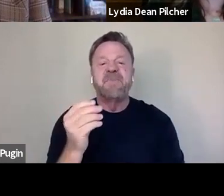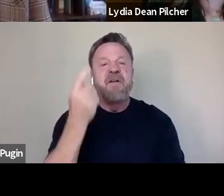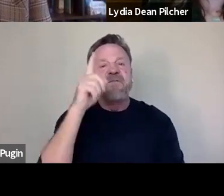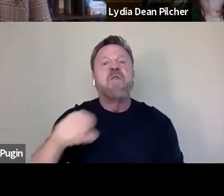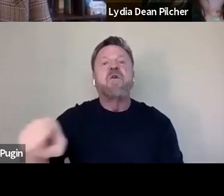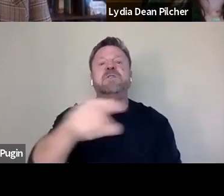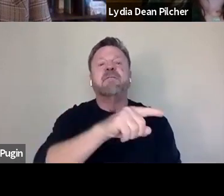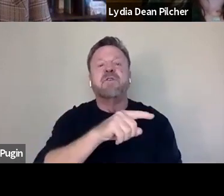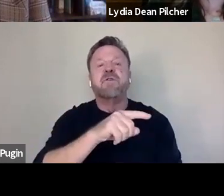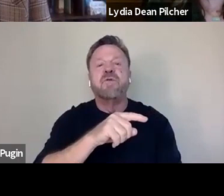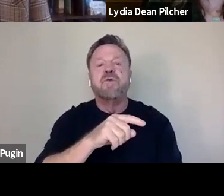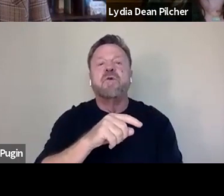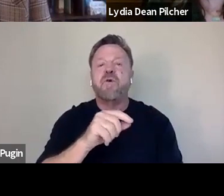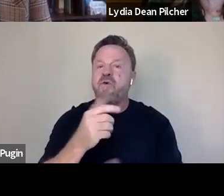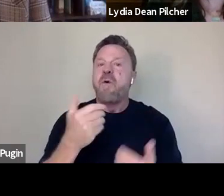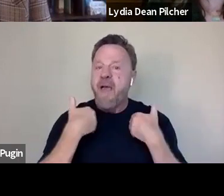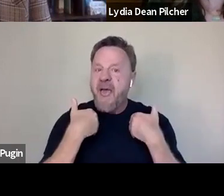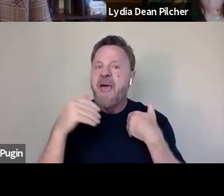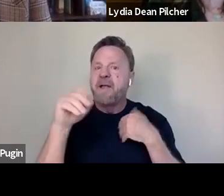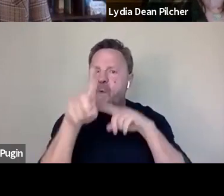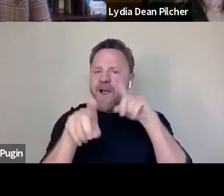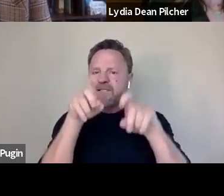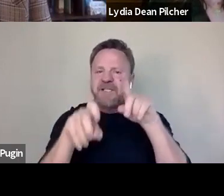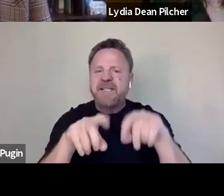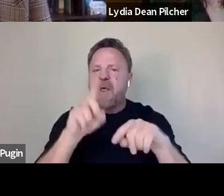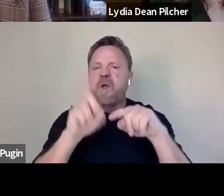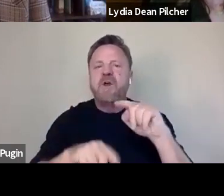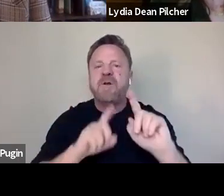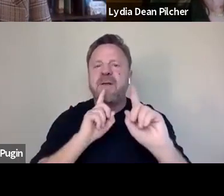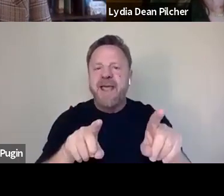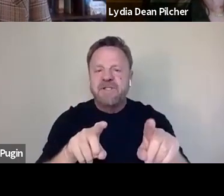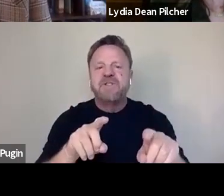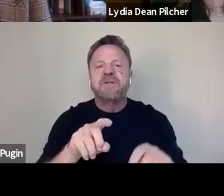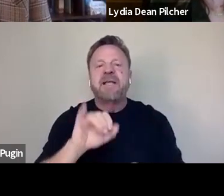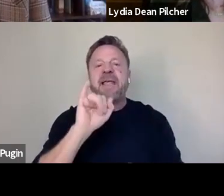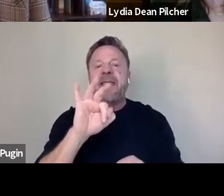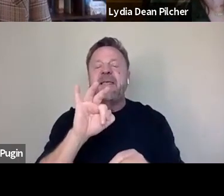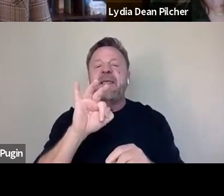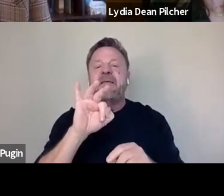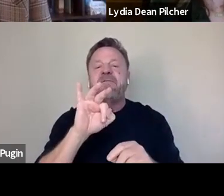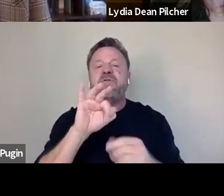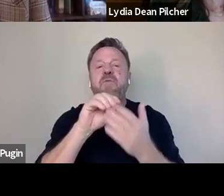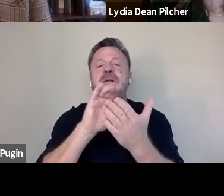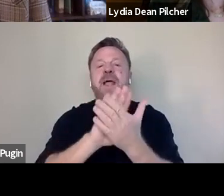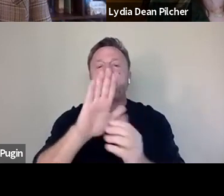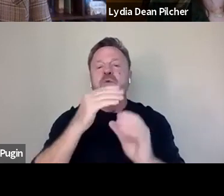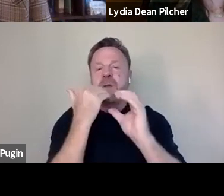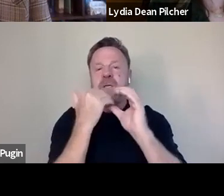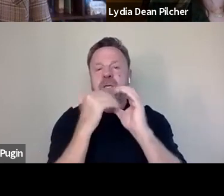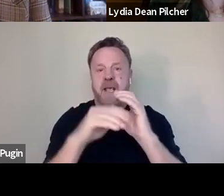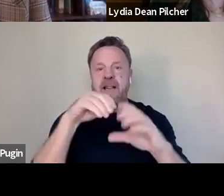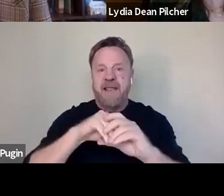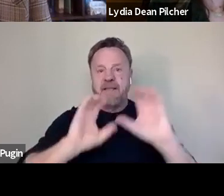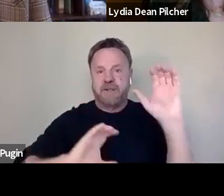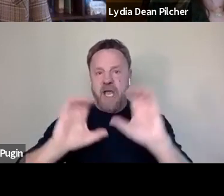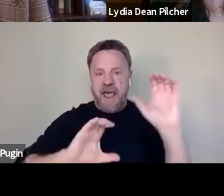of you who did have questions that we weren't able to answer, if you put your email in the chat